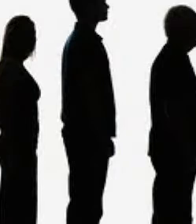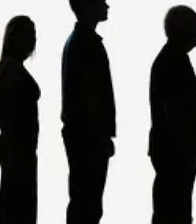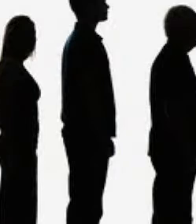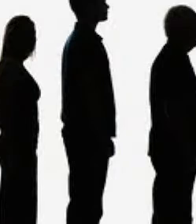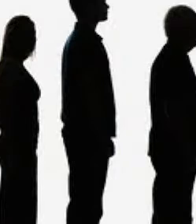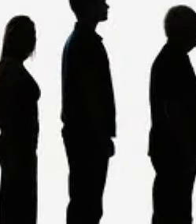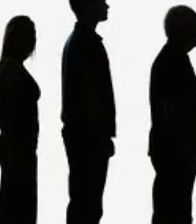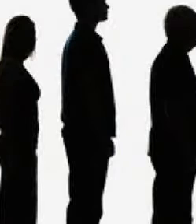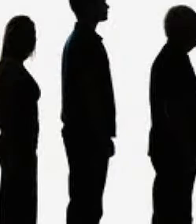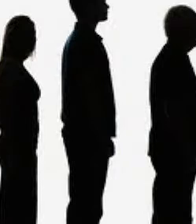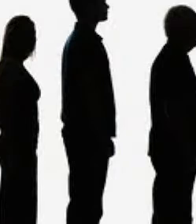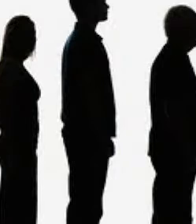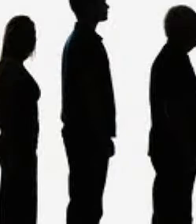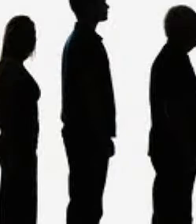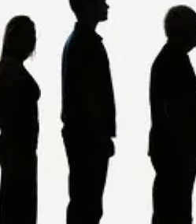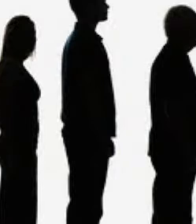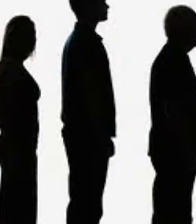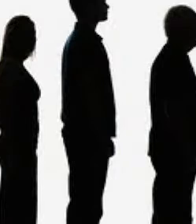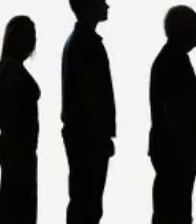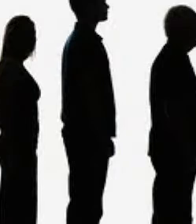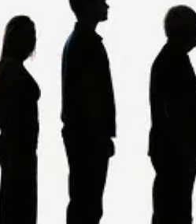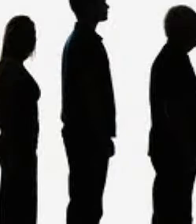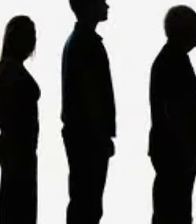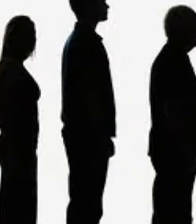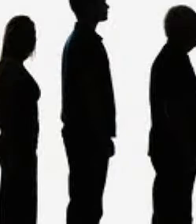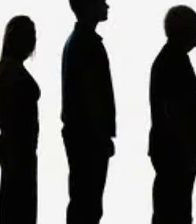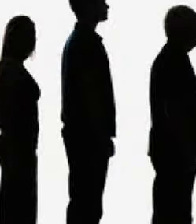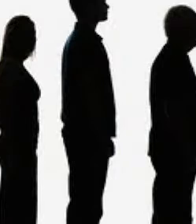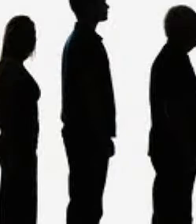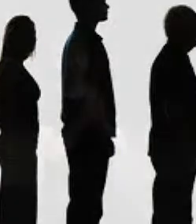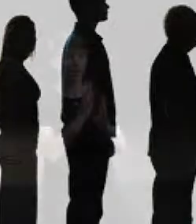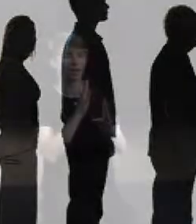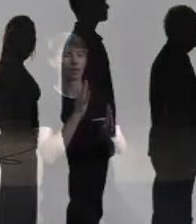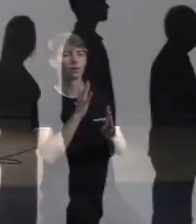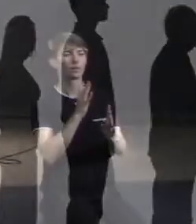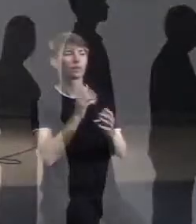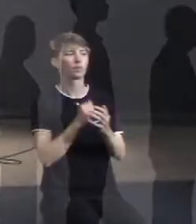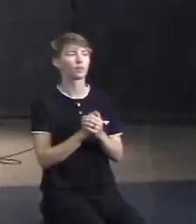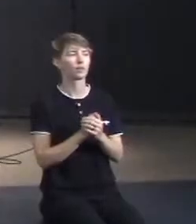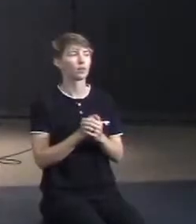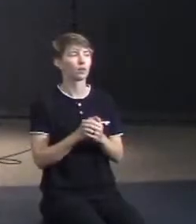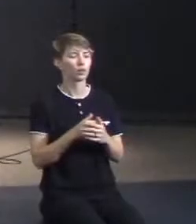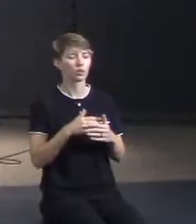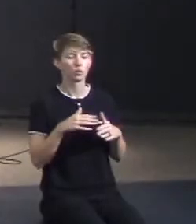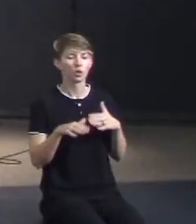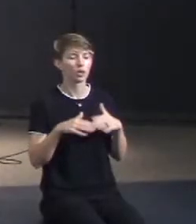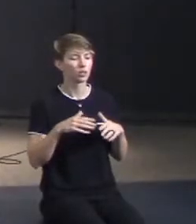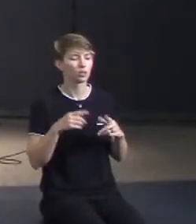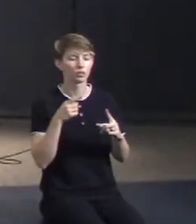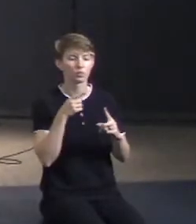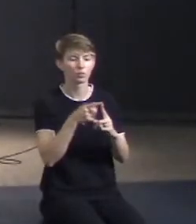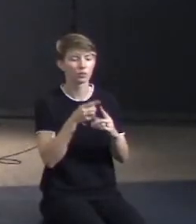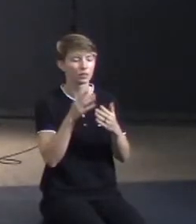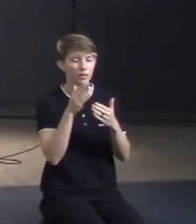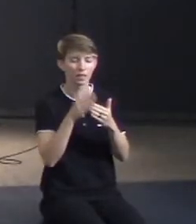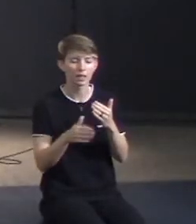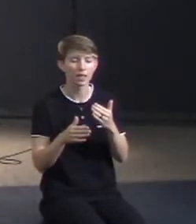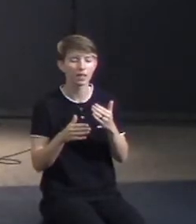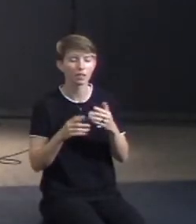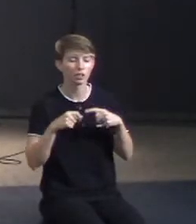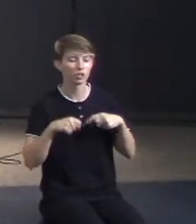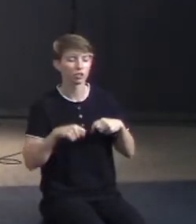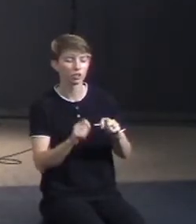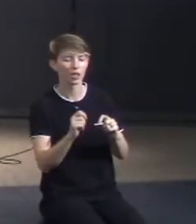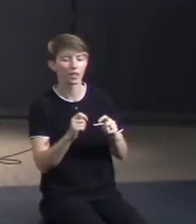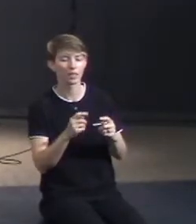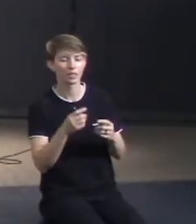The world is still just in a line, being marched towards an end that they're trying to convince themselves that